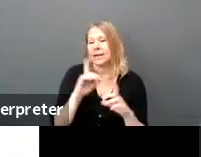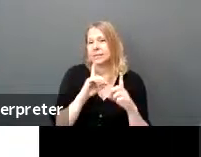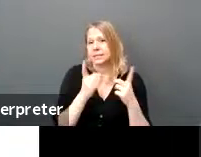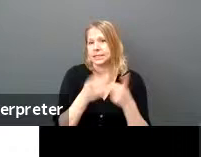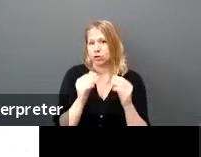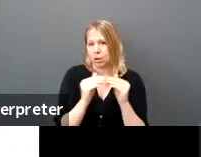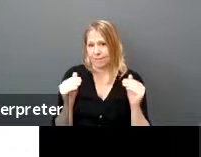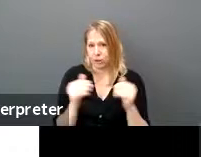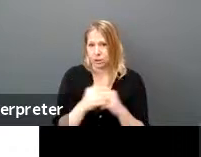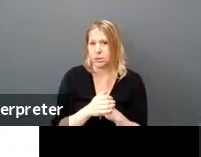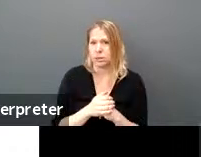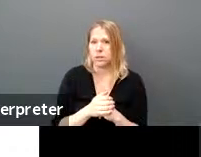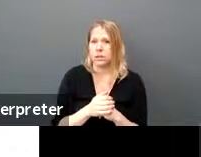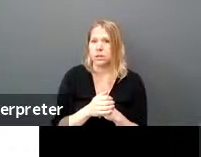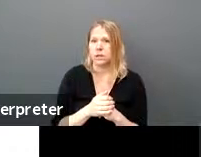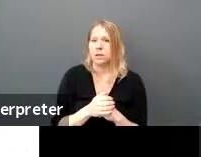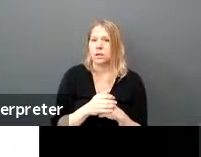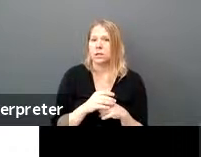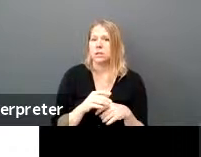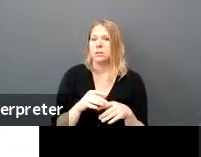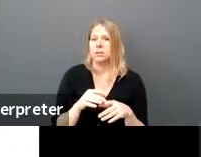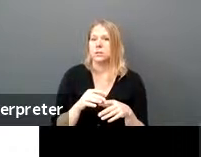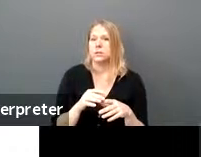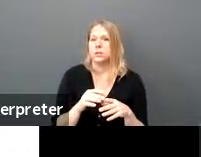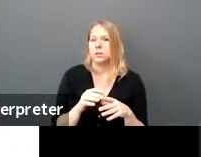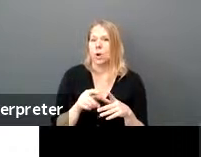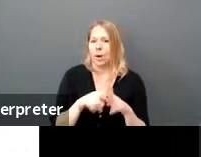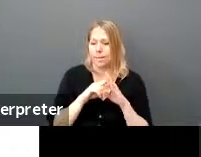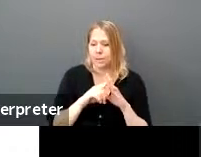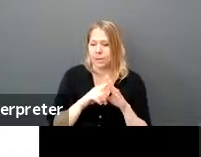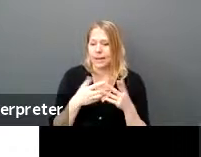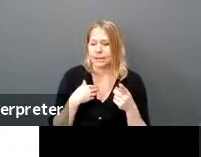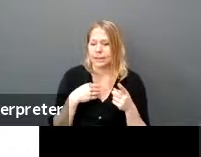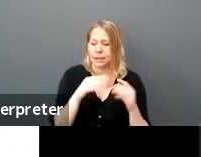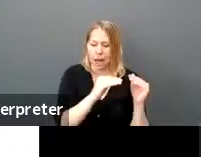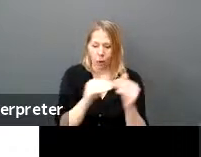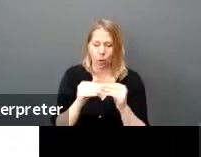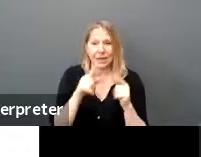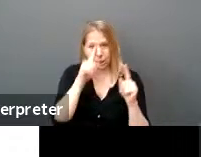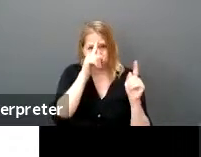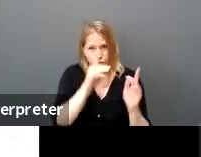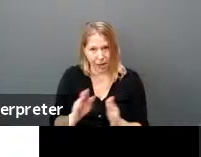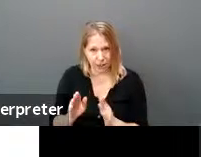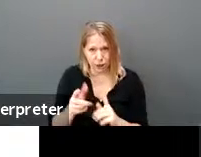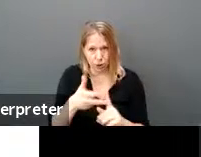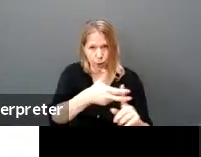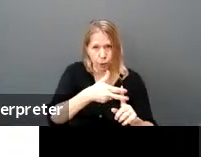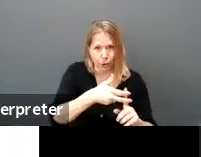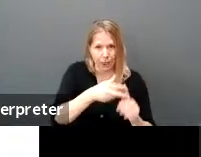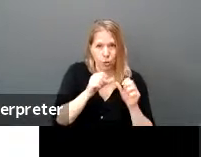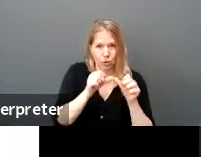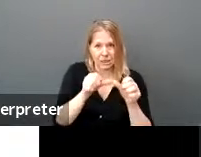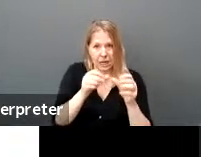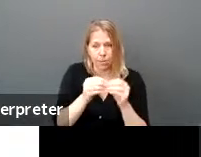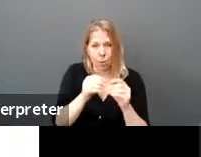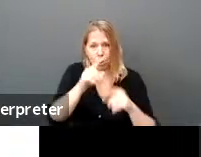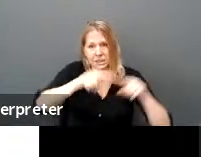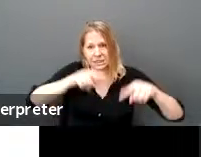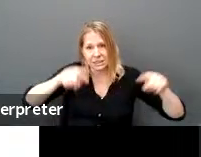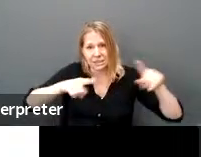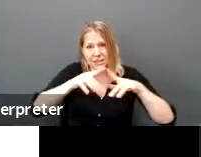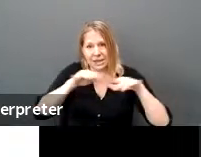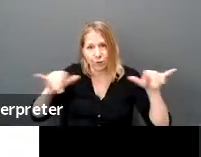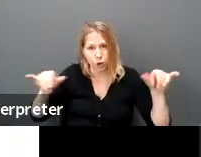district level. So implementing the equity strategies to recruit and retain a more diverse